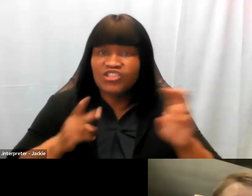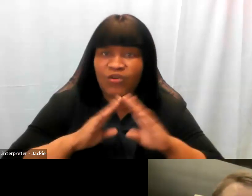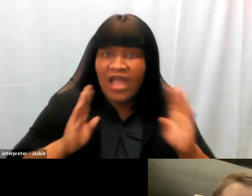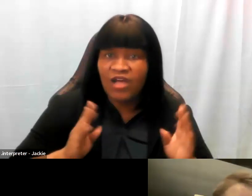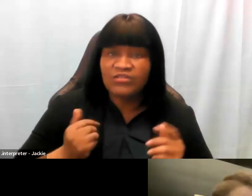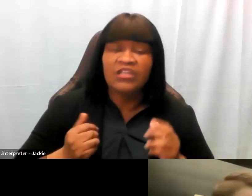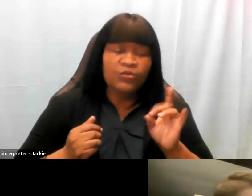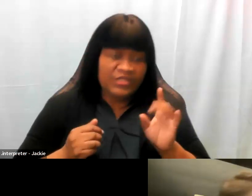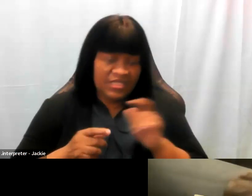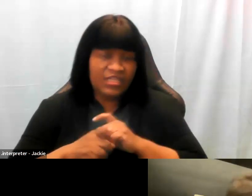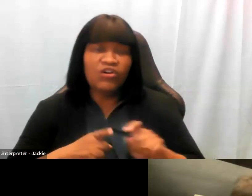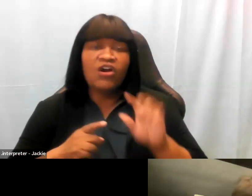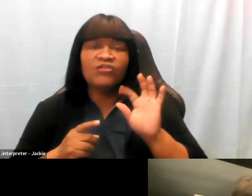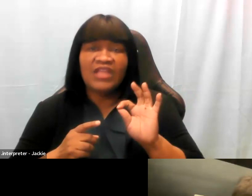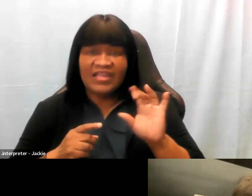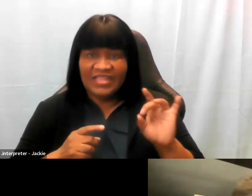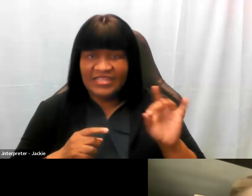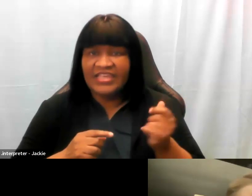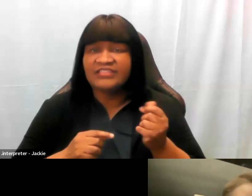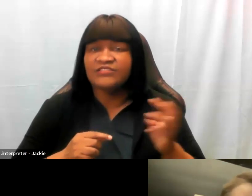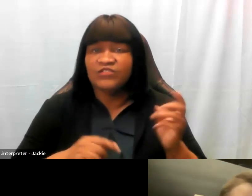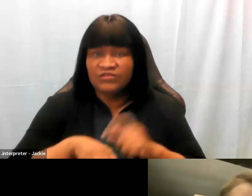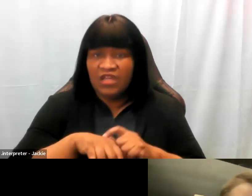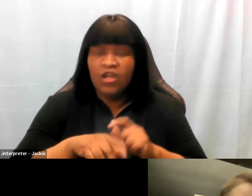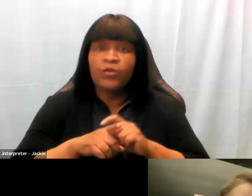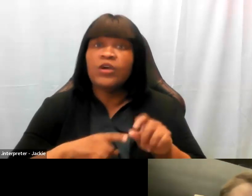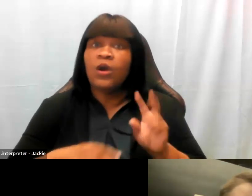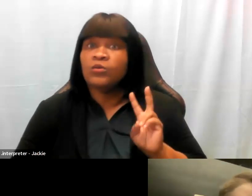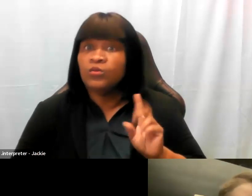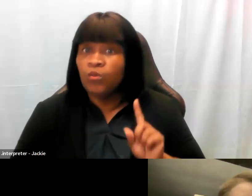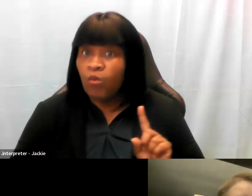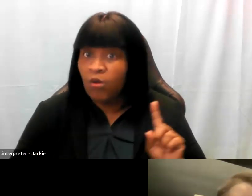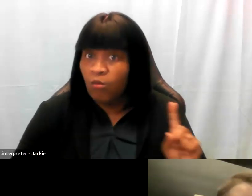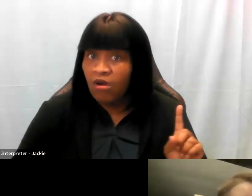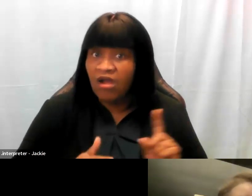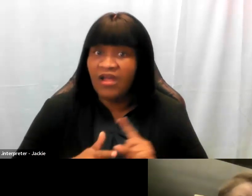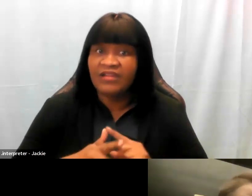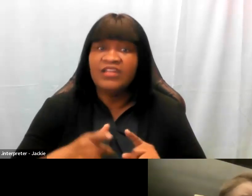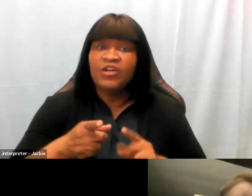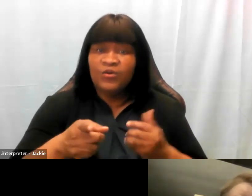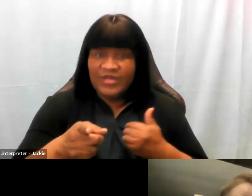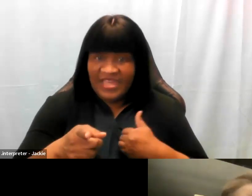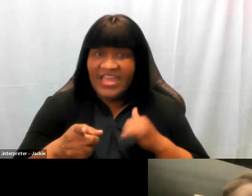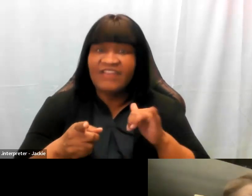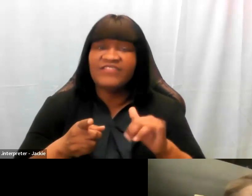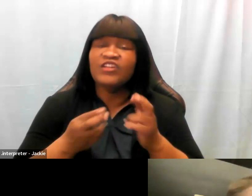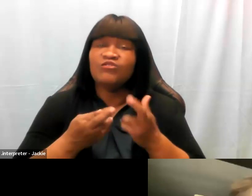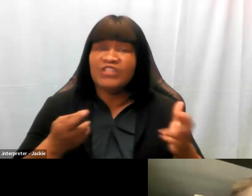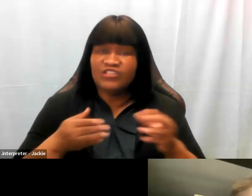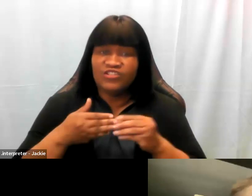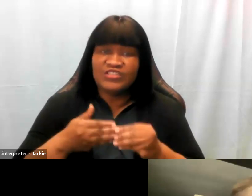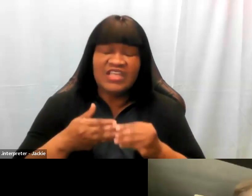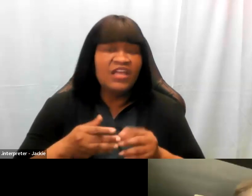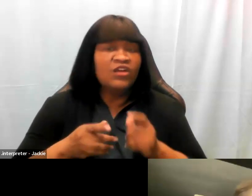called 988 a few times. We called 211. We've got the Emerald City Resource Guide We've here.